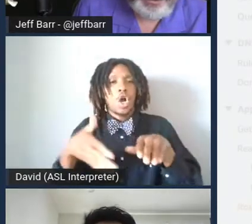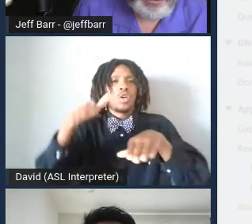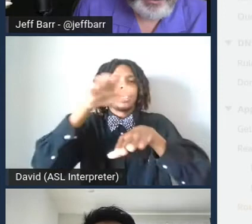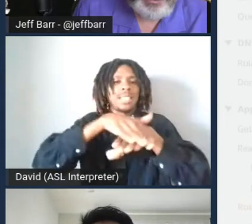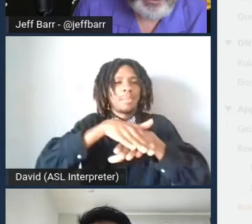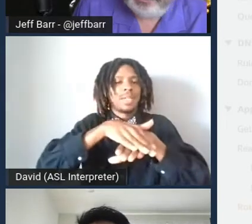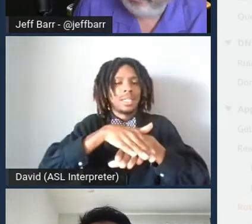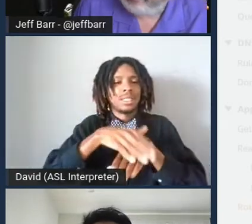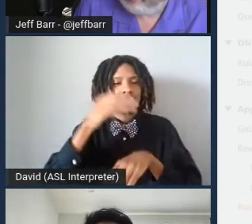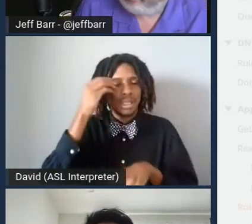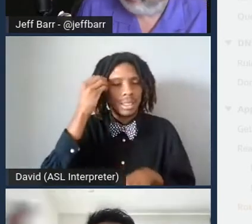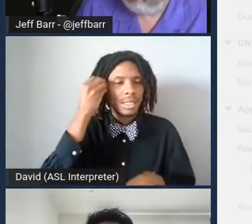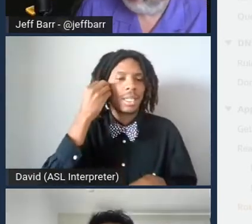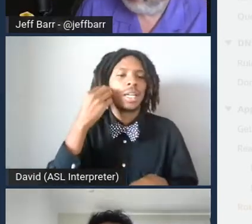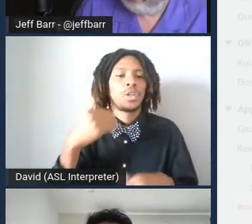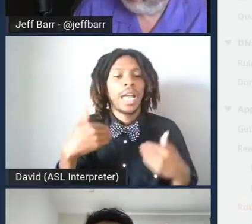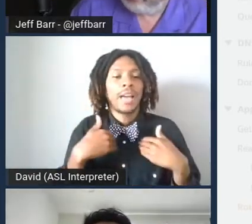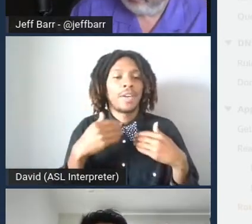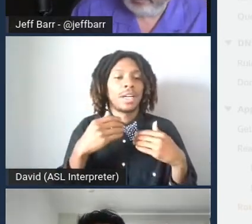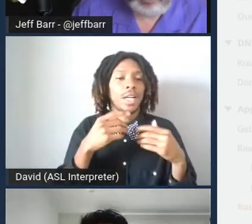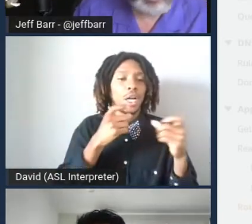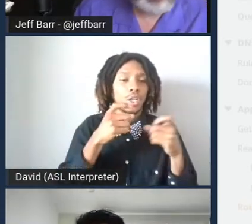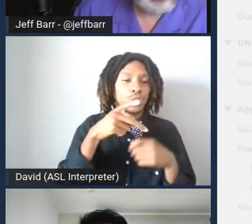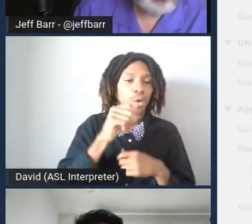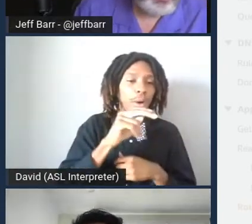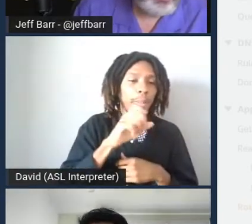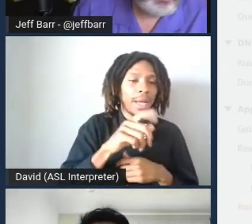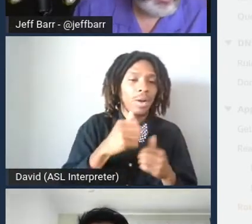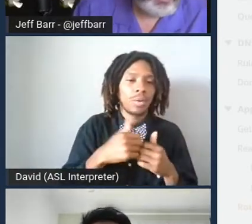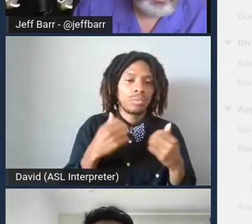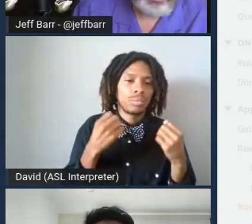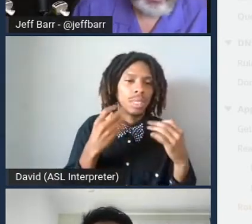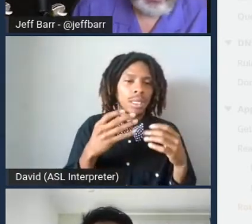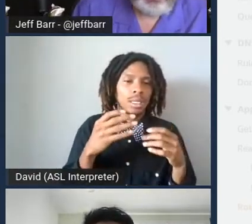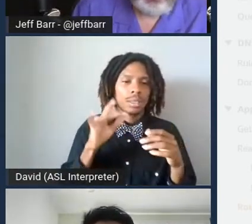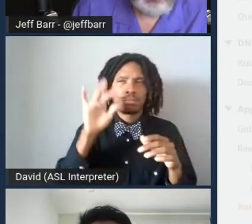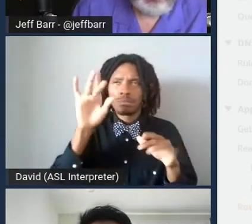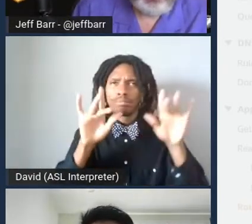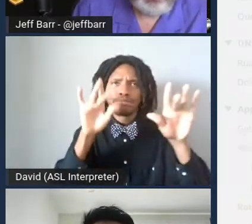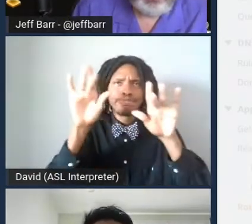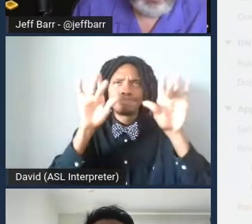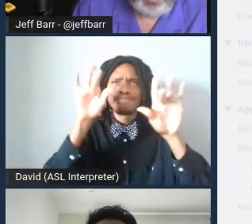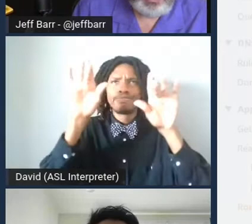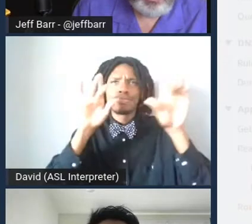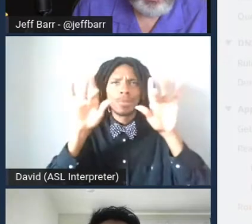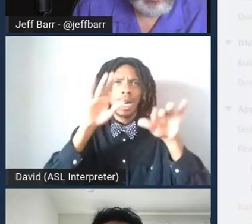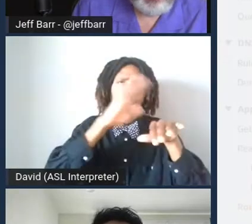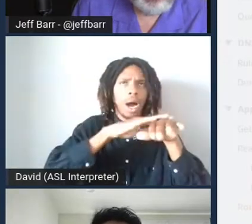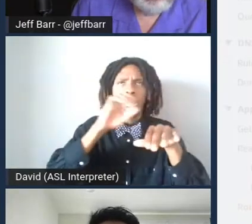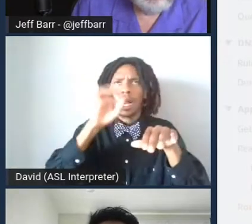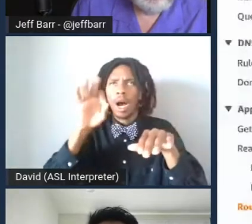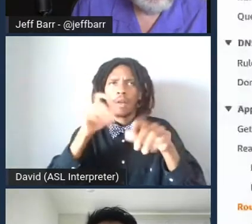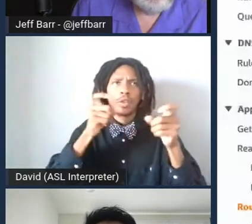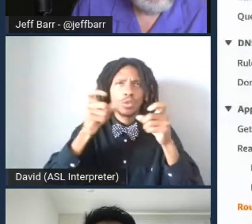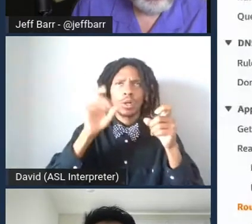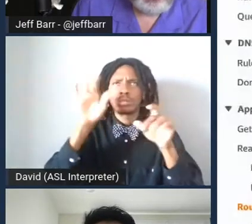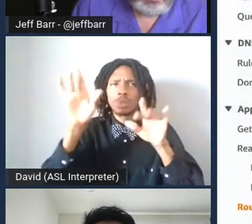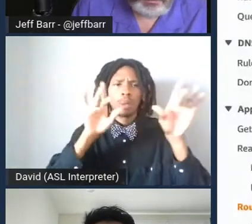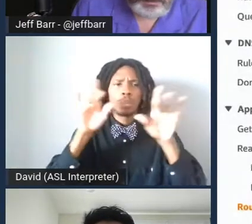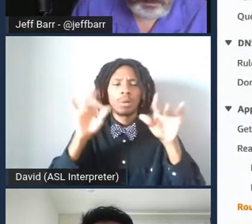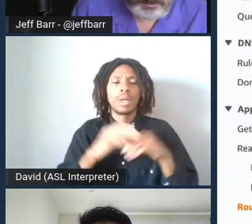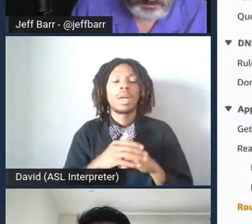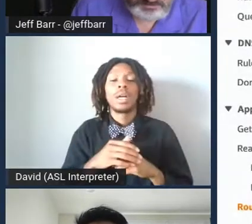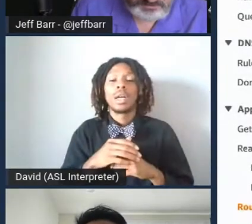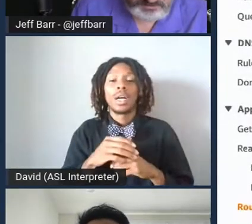have we can have like a control panel with a lot of toggles, a lot of routing controls there,